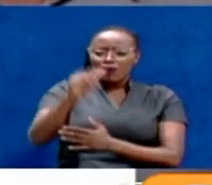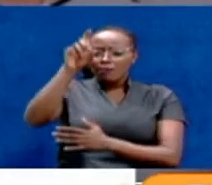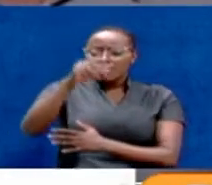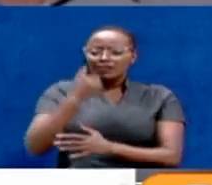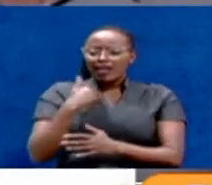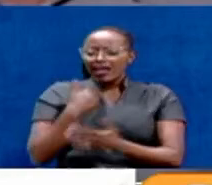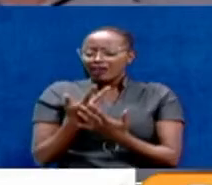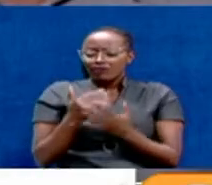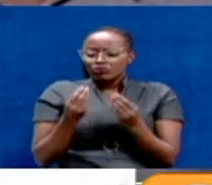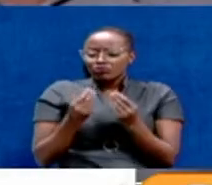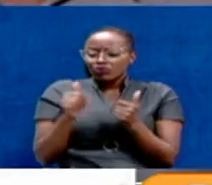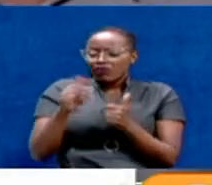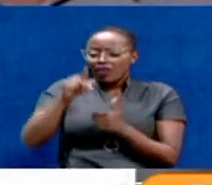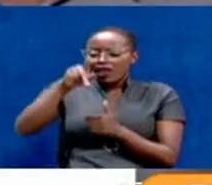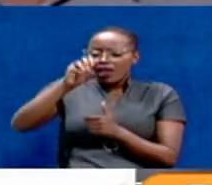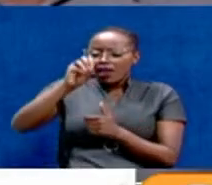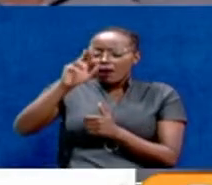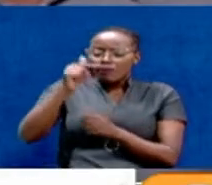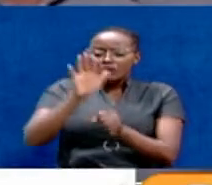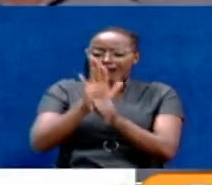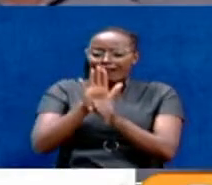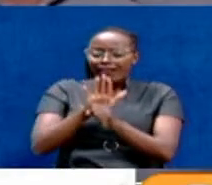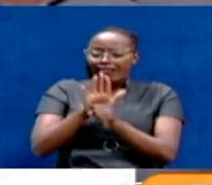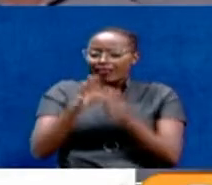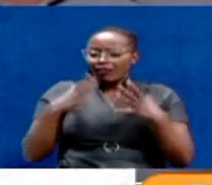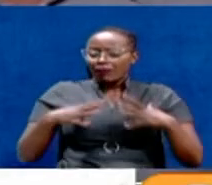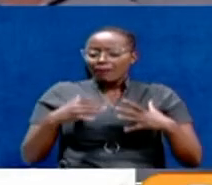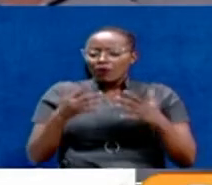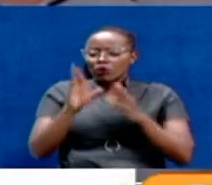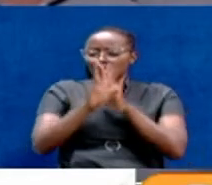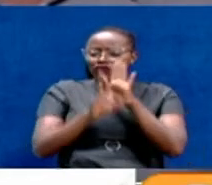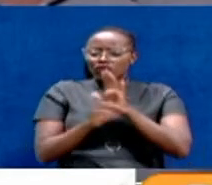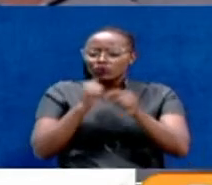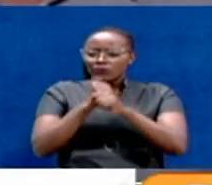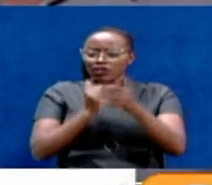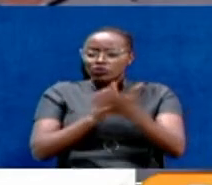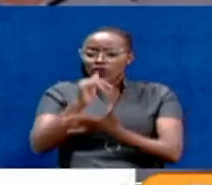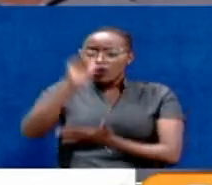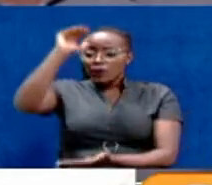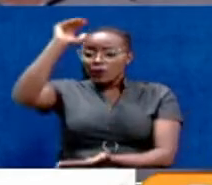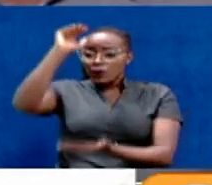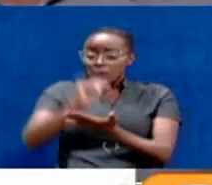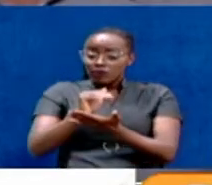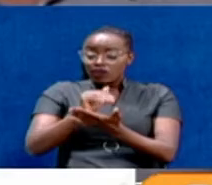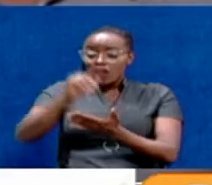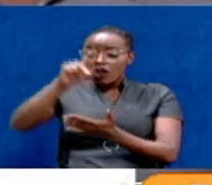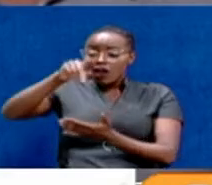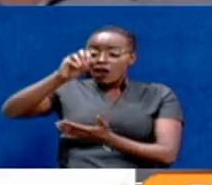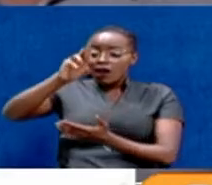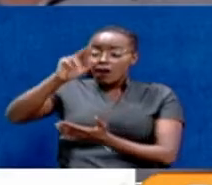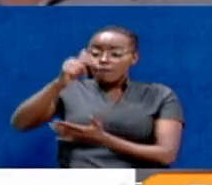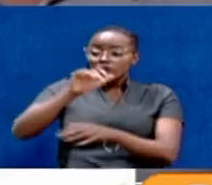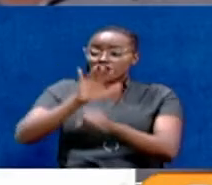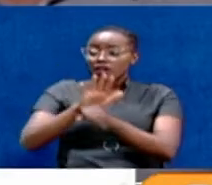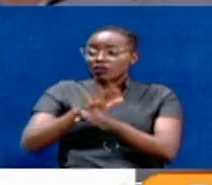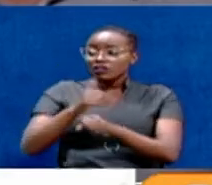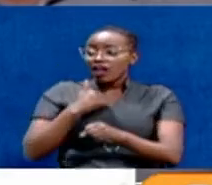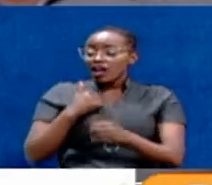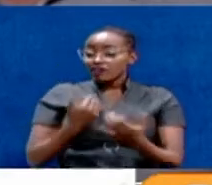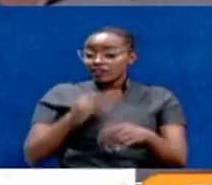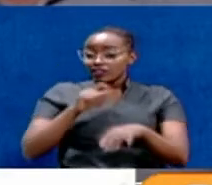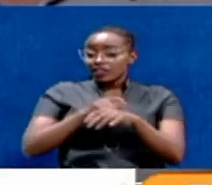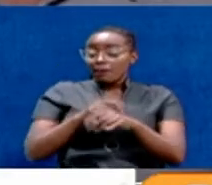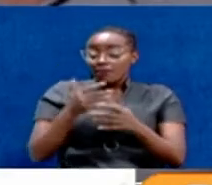port congestion. So what is the collaborative mechanism being put in place to ensure there's reduced port congestion so that as soon as they land,